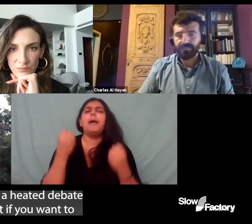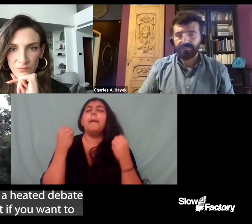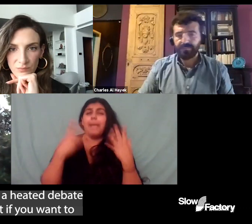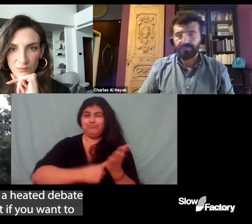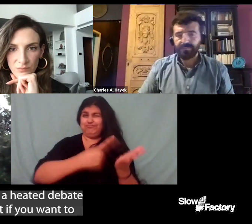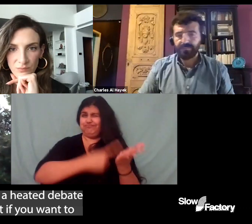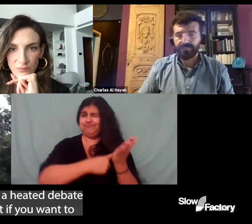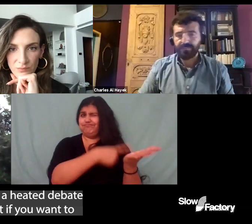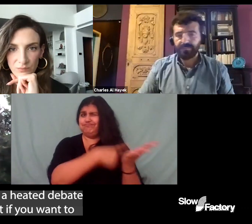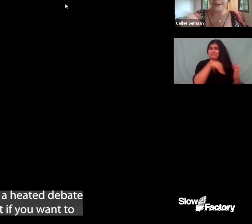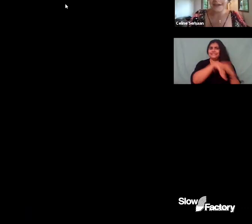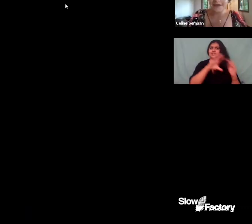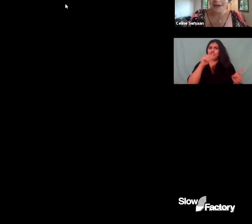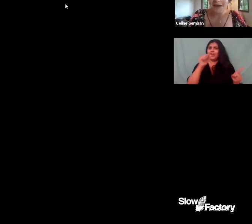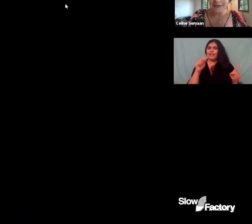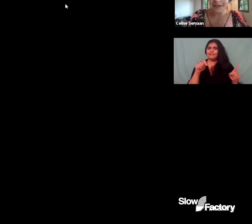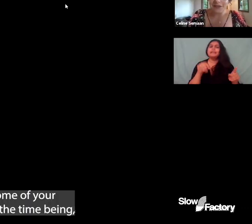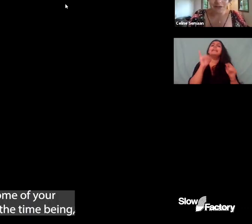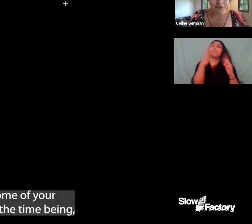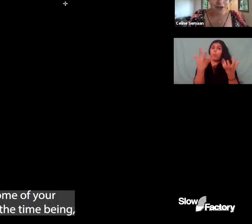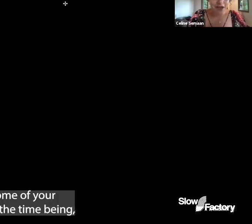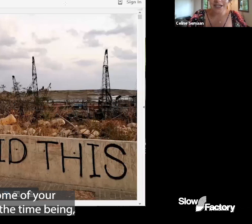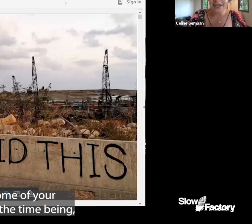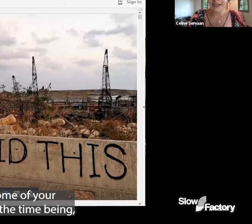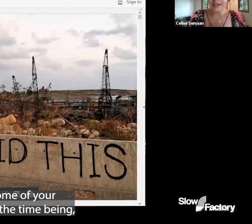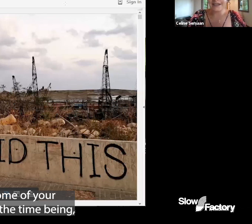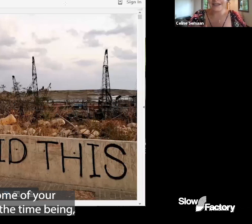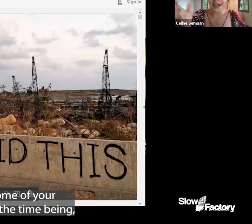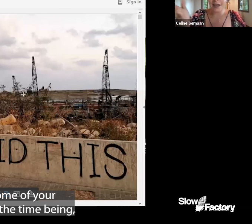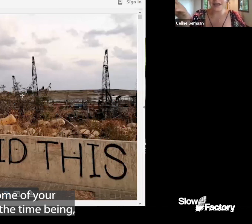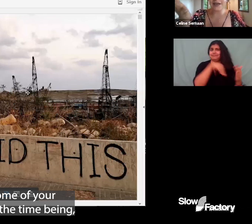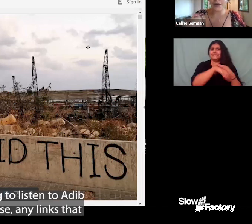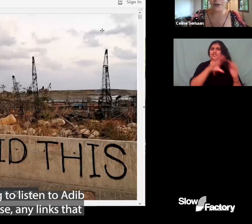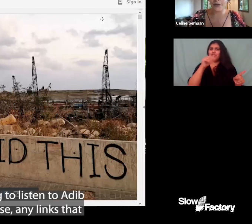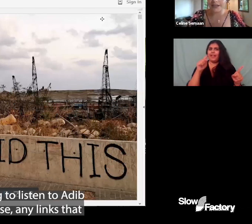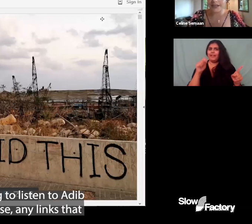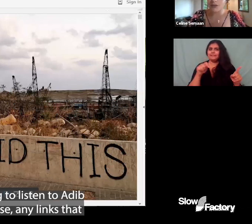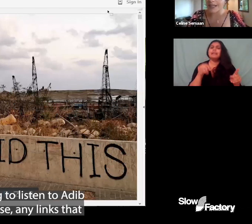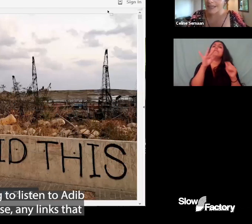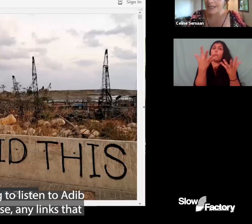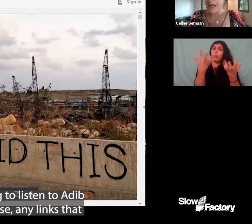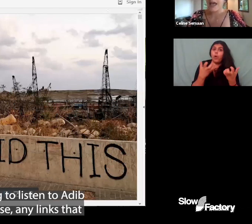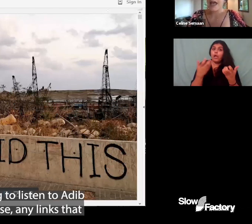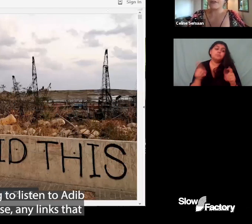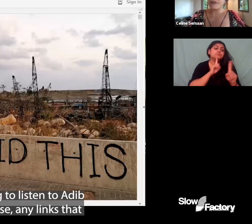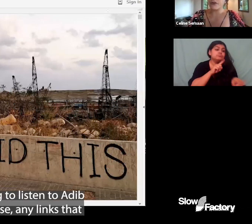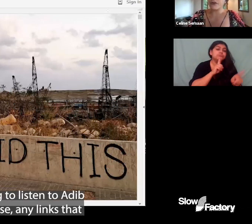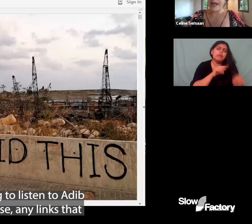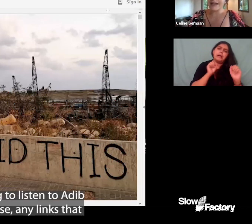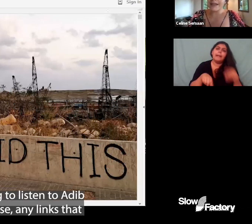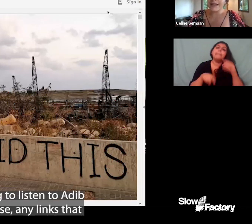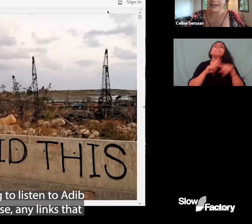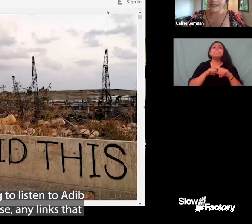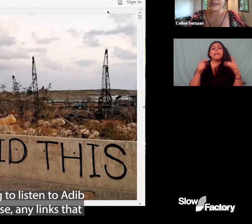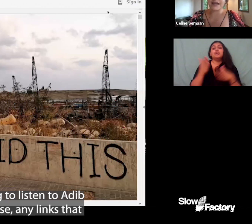if you want, Charles, to give some of your energy. In the time being, we are going to listen to Adib. And of